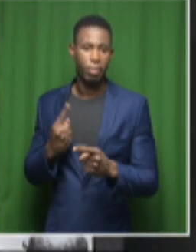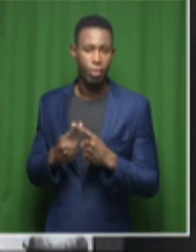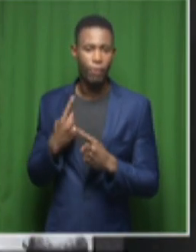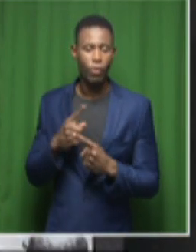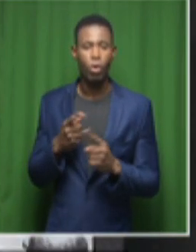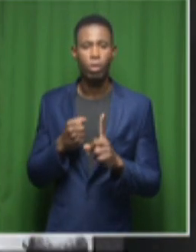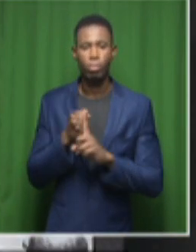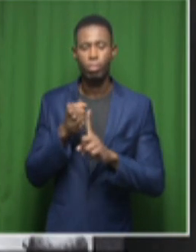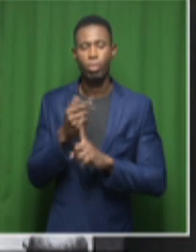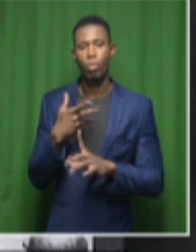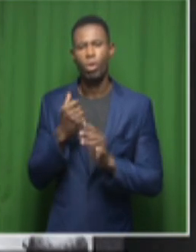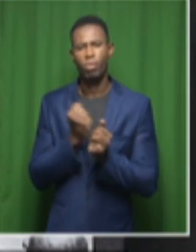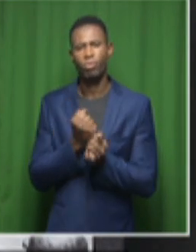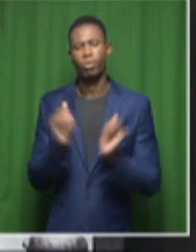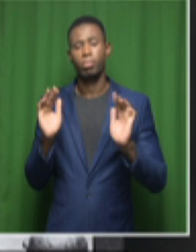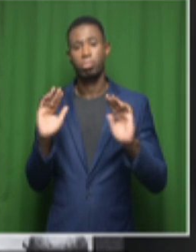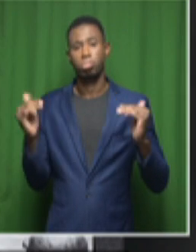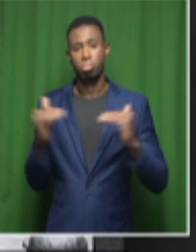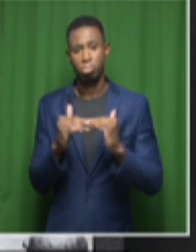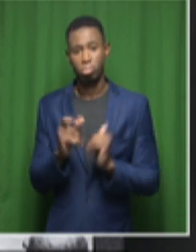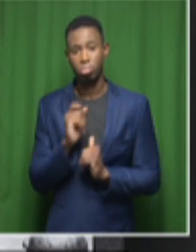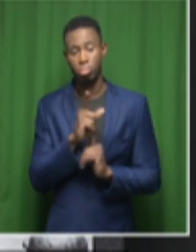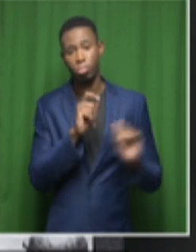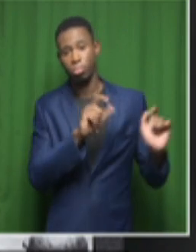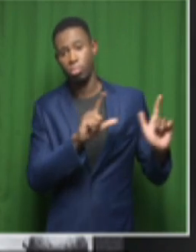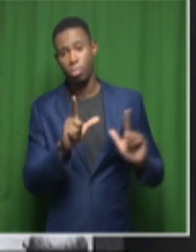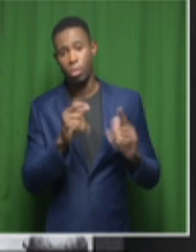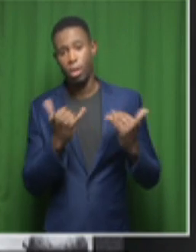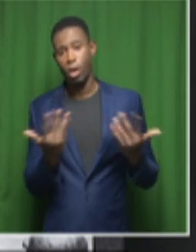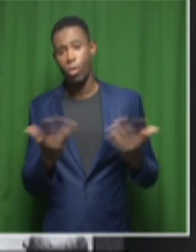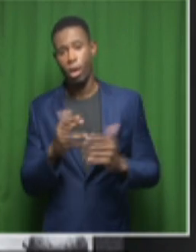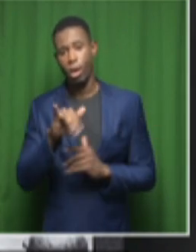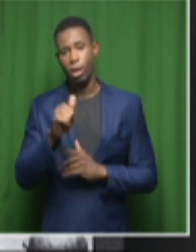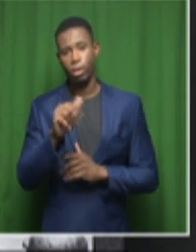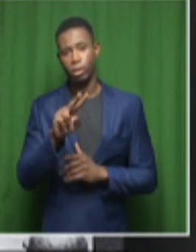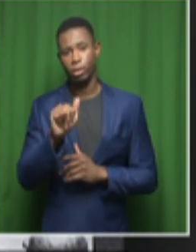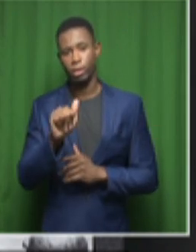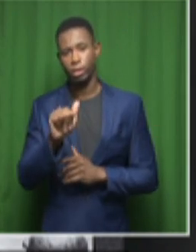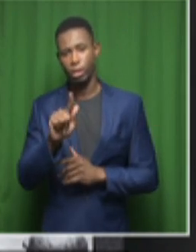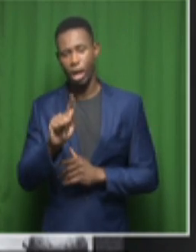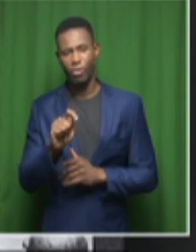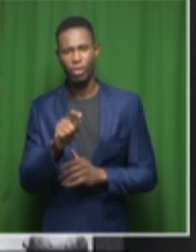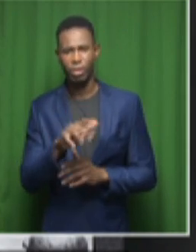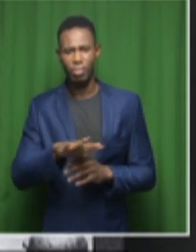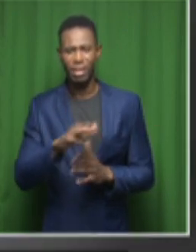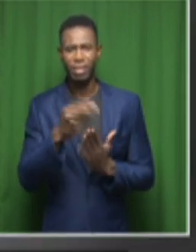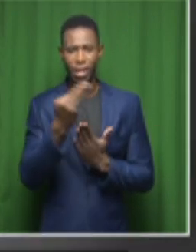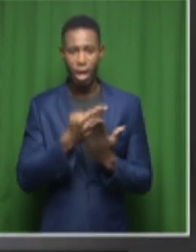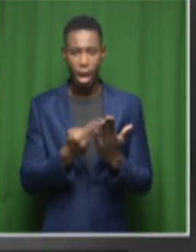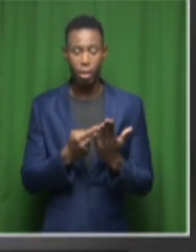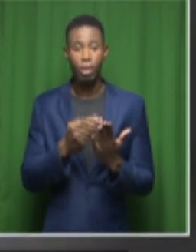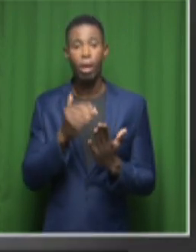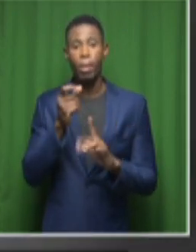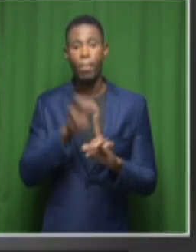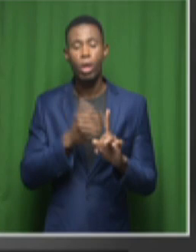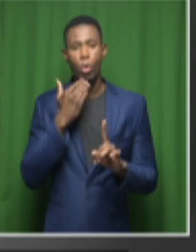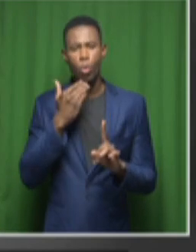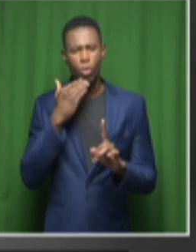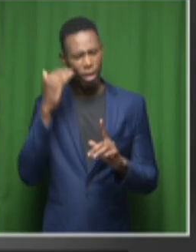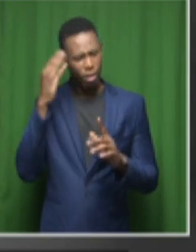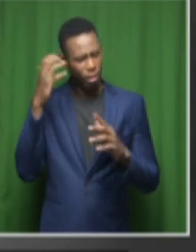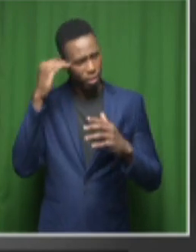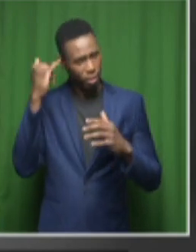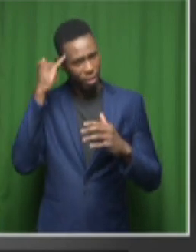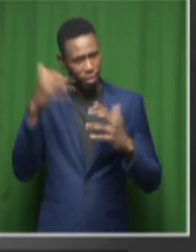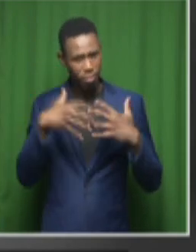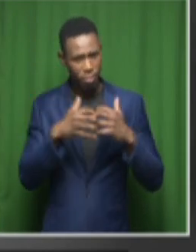which is currently showing at the Javett Art Centre, is curated by Nonto Msomi, and she joins us now virtually to share more. Nonto, a very good morning. Thank